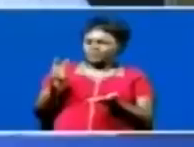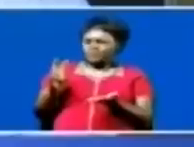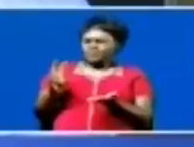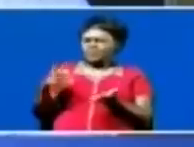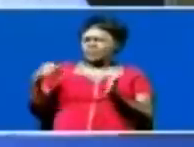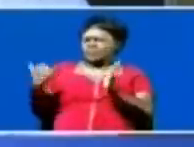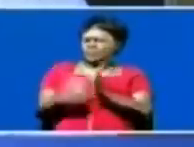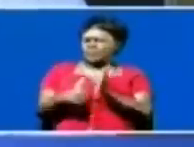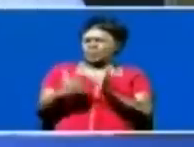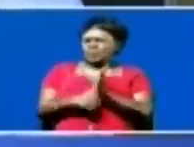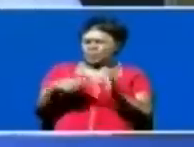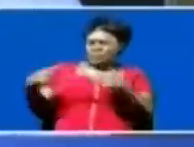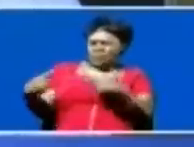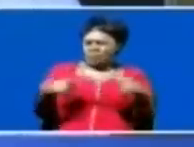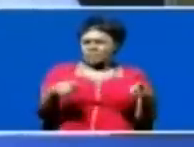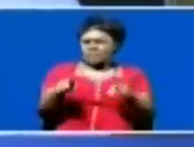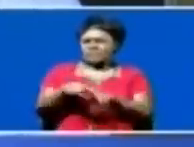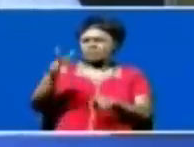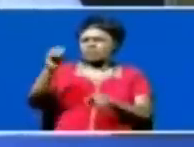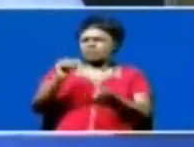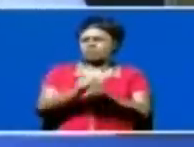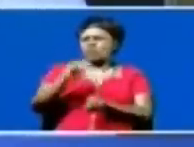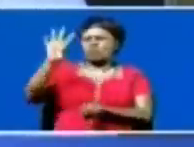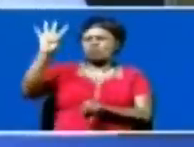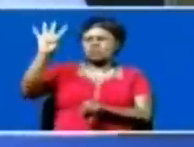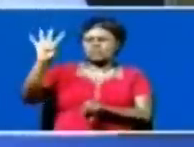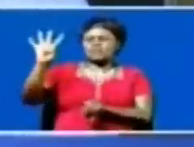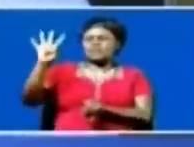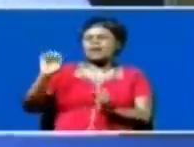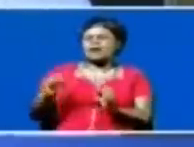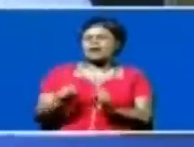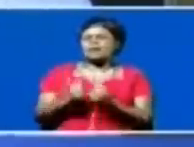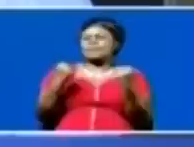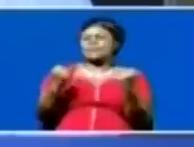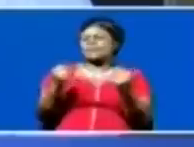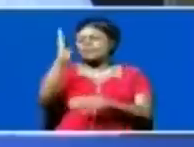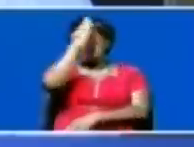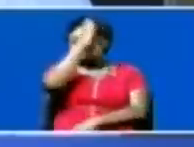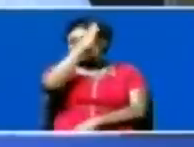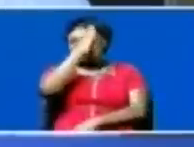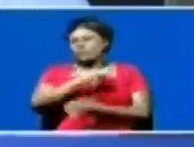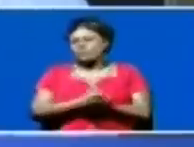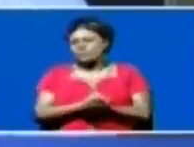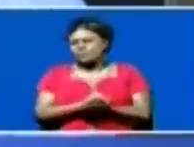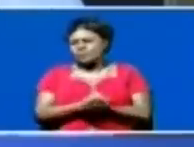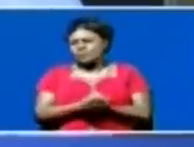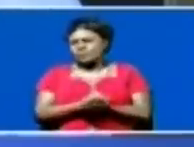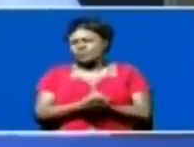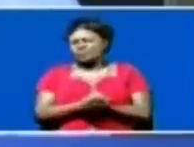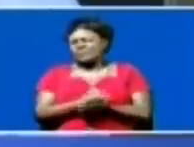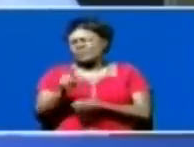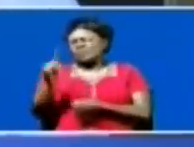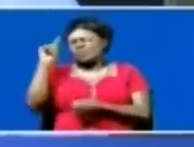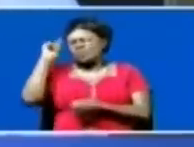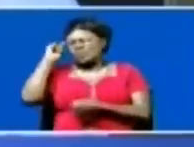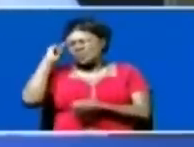chaotic scenes of 2014 again taking place this afternoon. So in terms of that aspect, do you